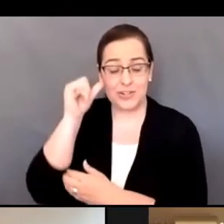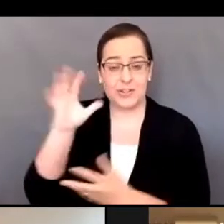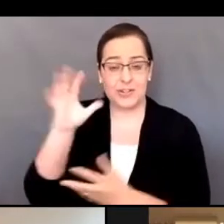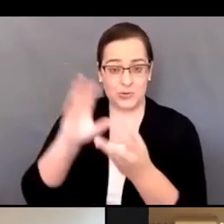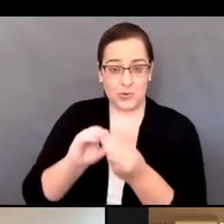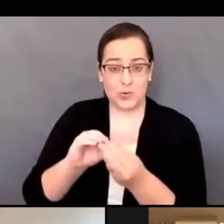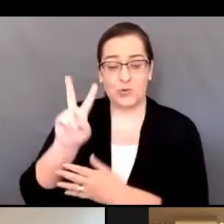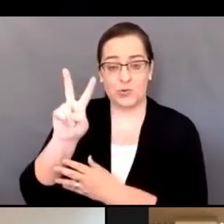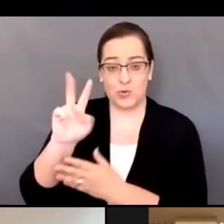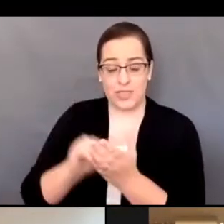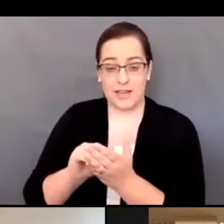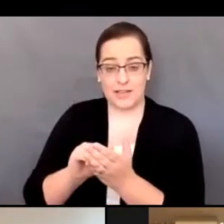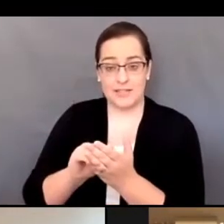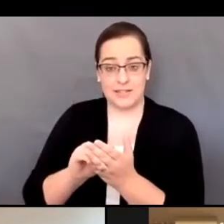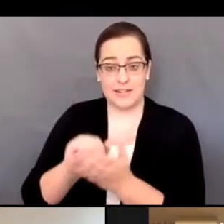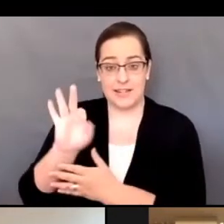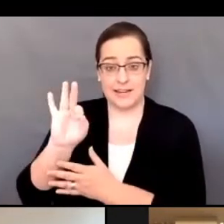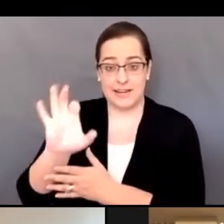total of